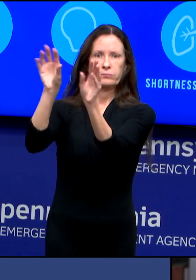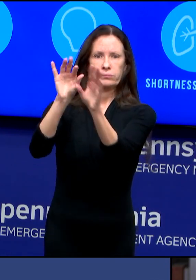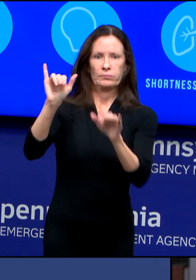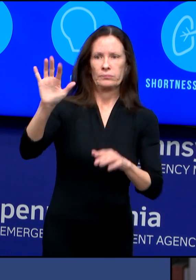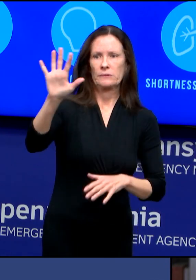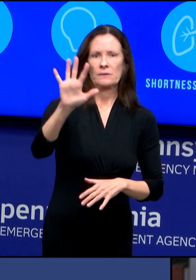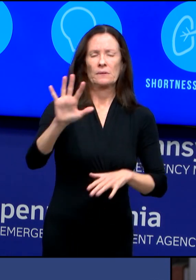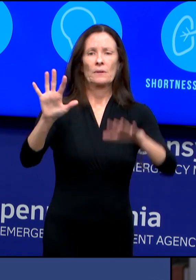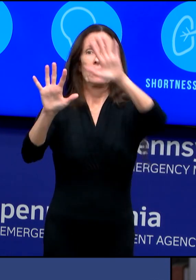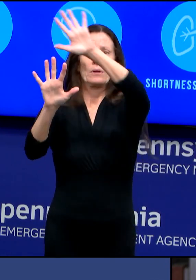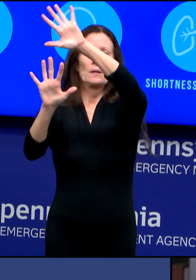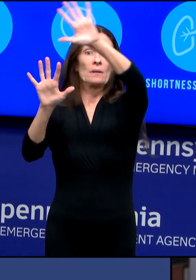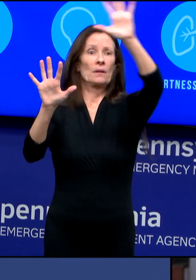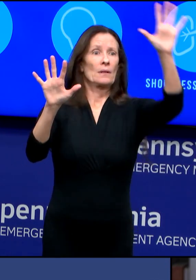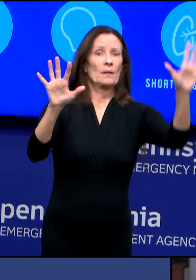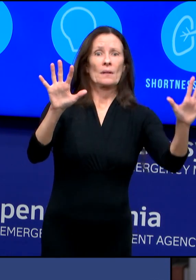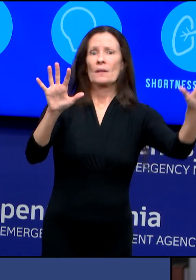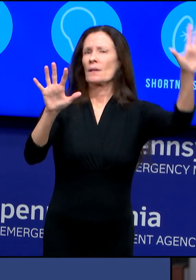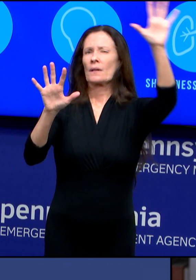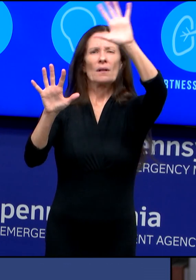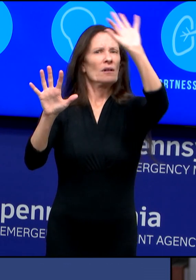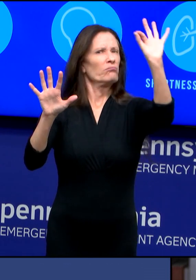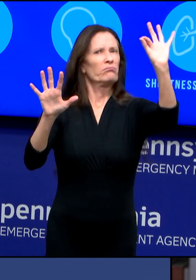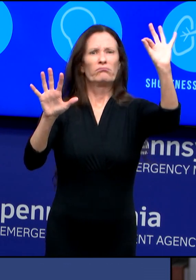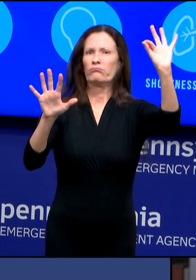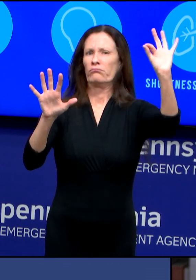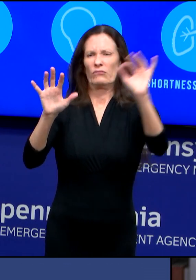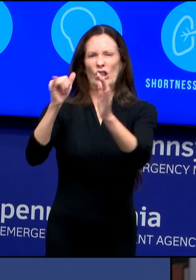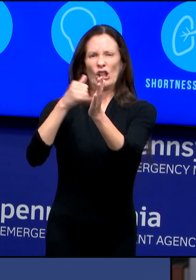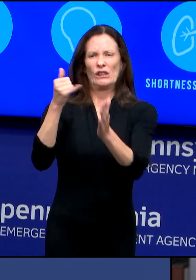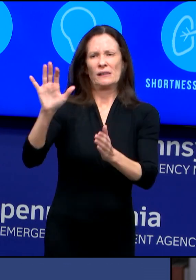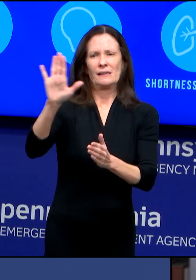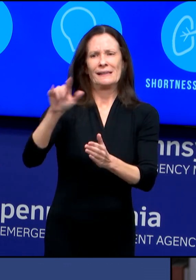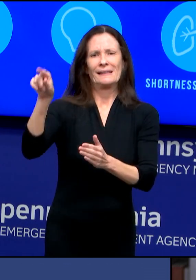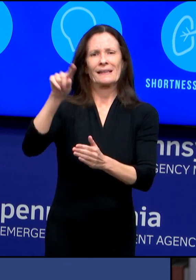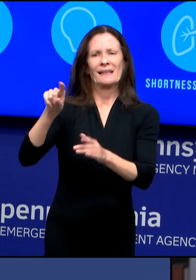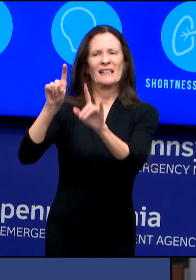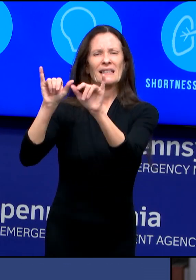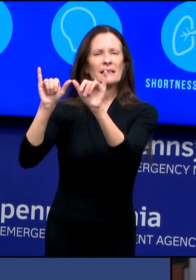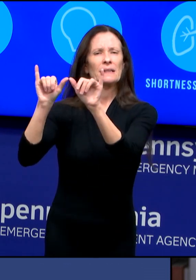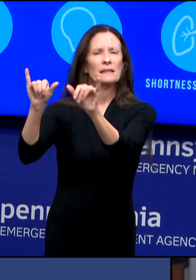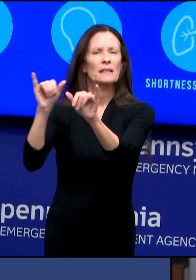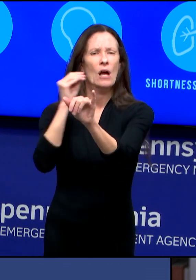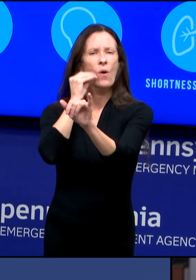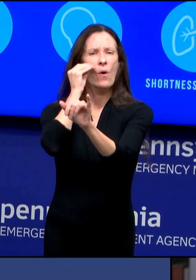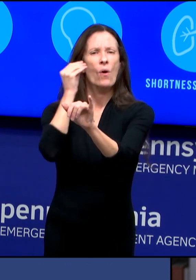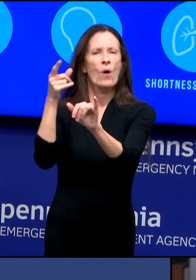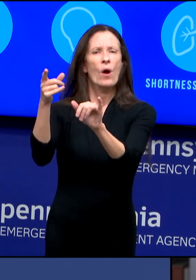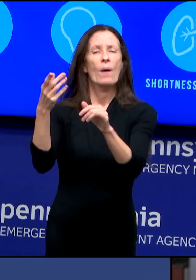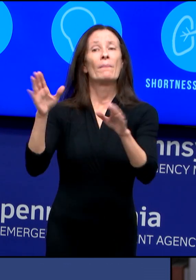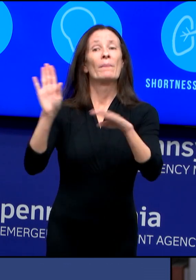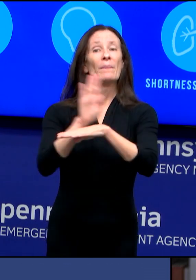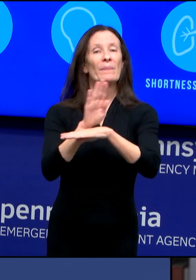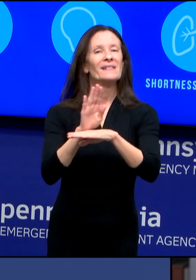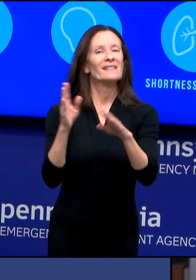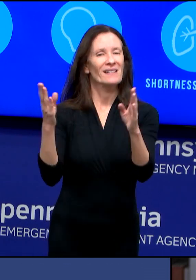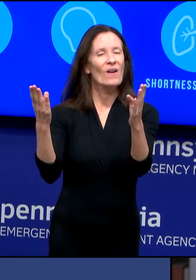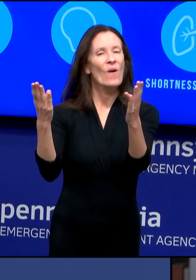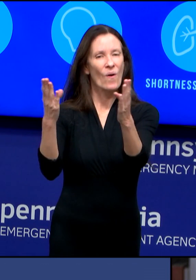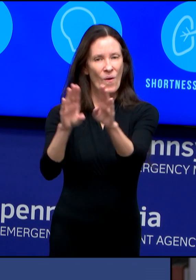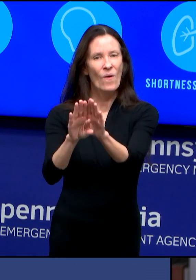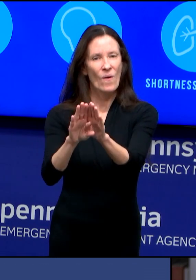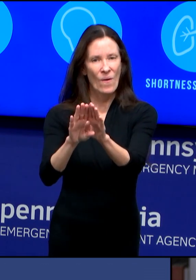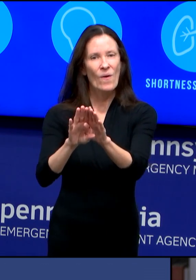of the state. As for business closures, that is closing businesses. It's not a stay-at-home